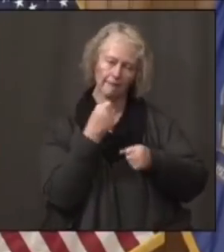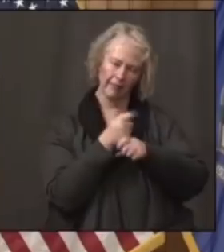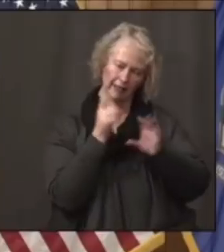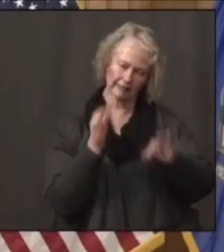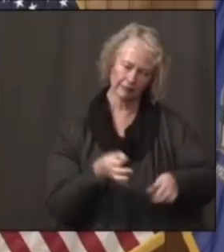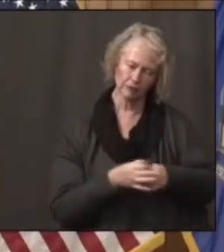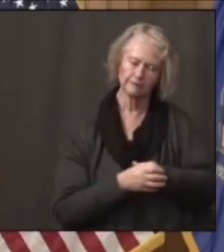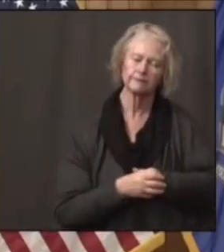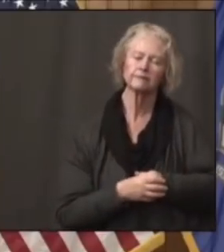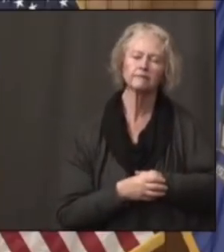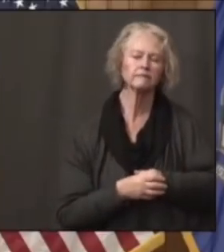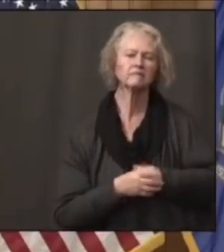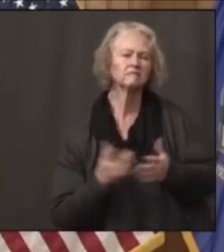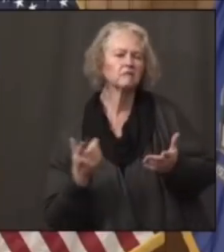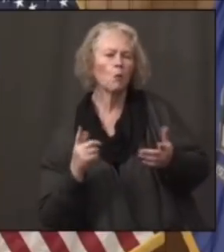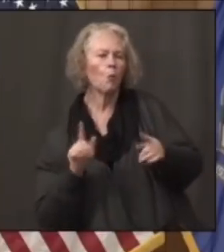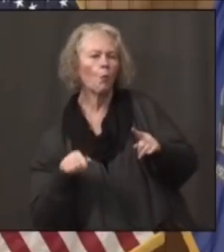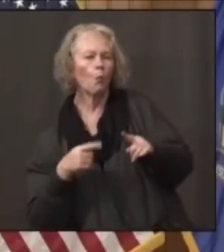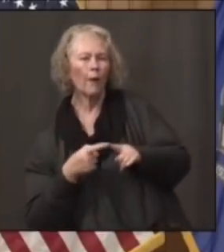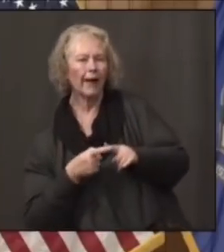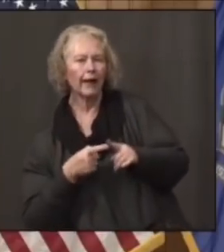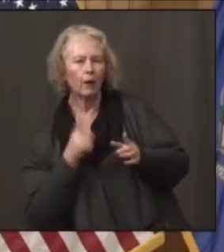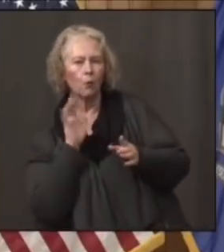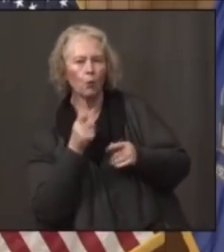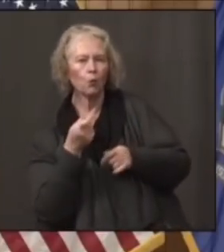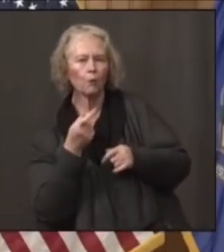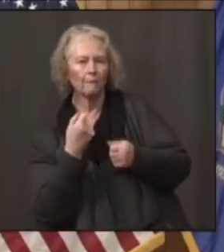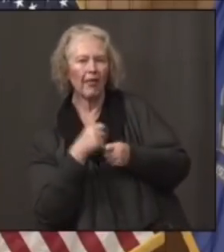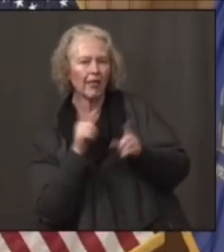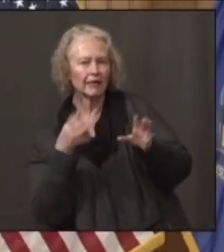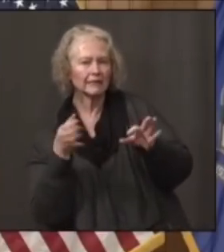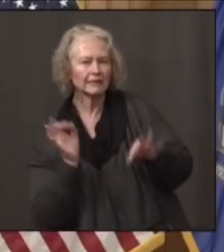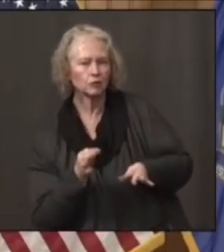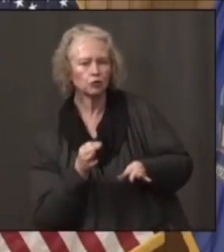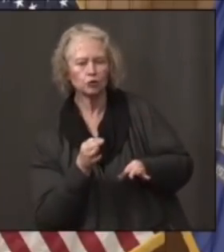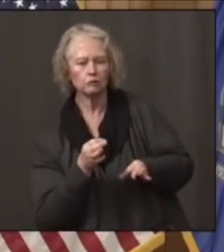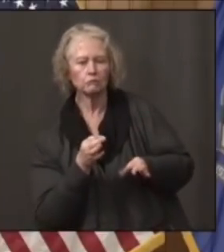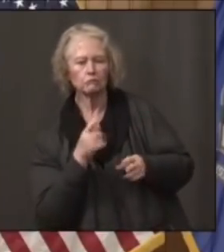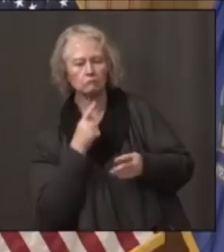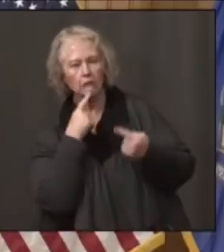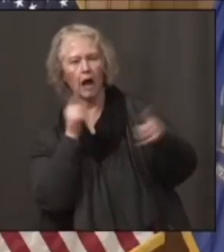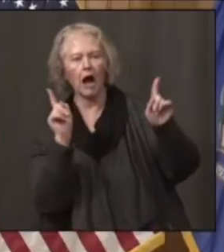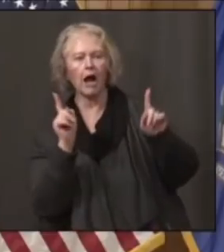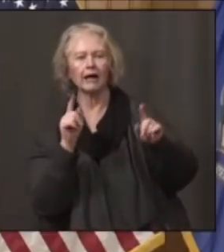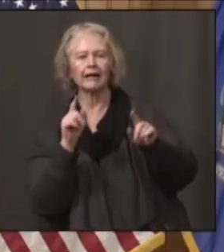And at what point would there be a switch over to a state of emergency, possibly?